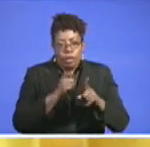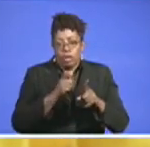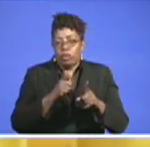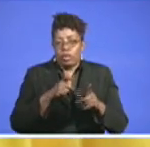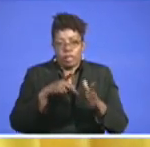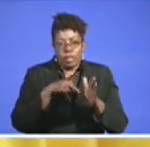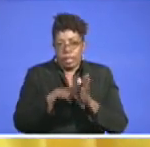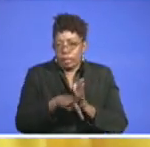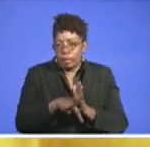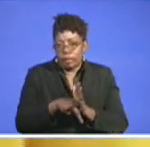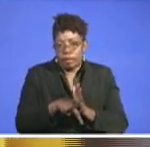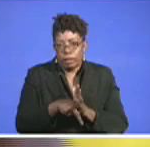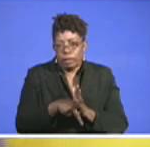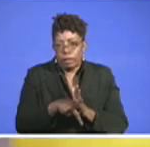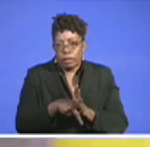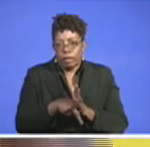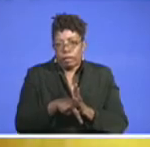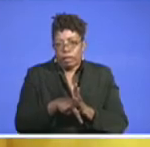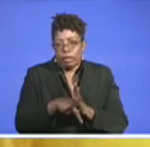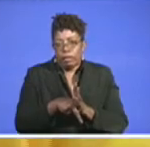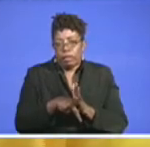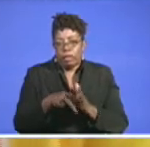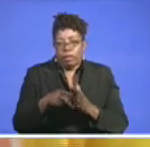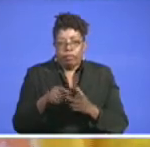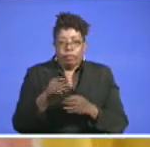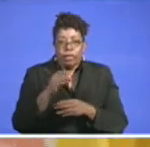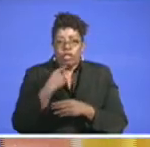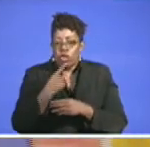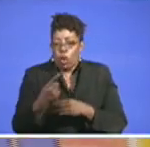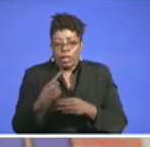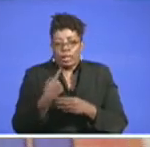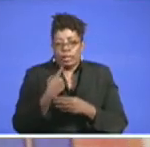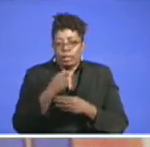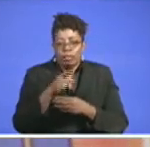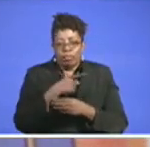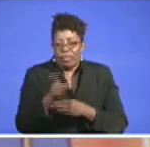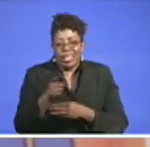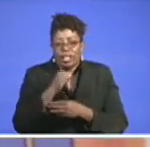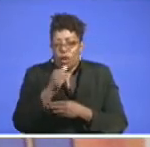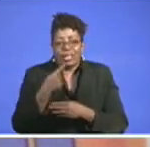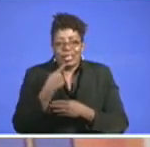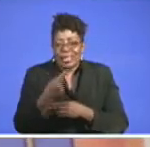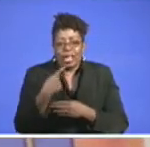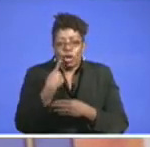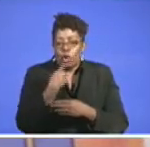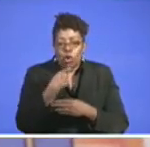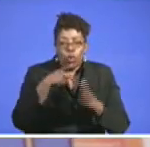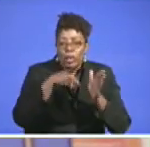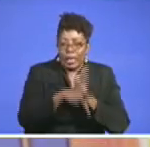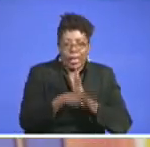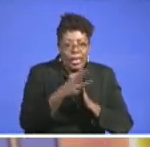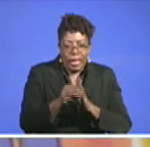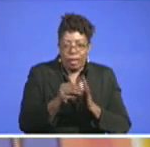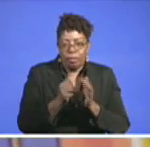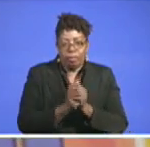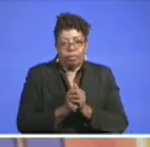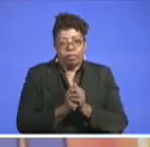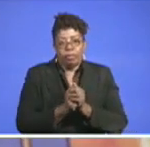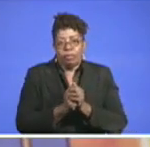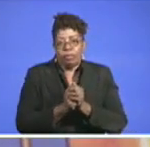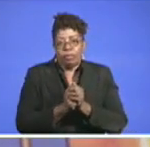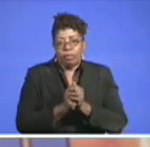I don't know when. Even to see who killed him or whatever. And that's